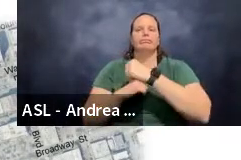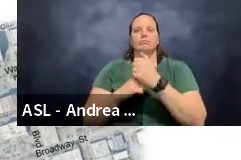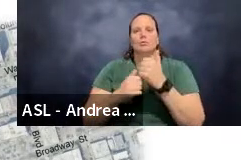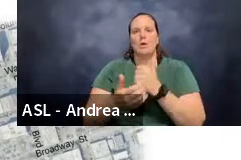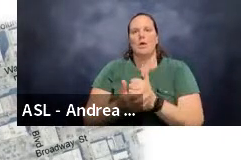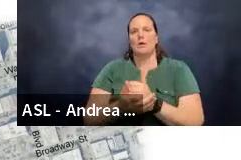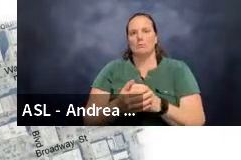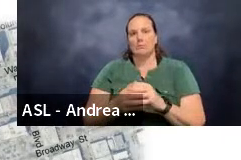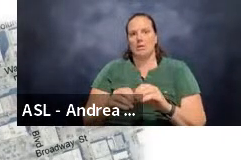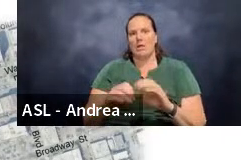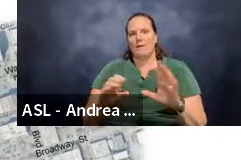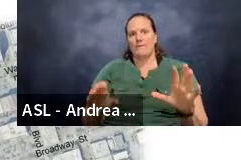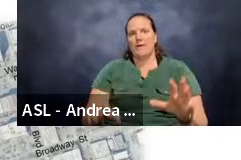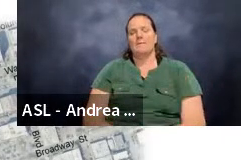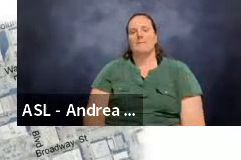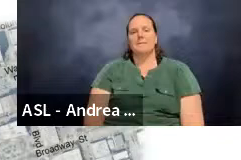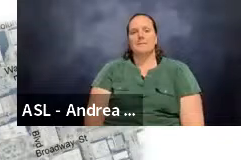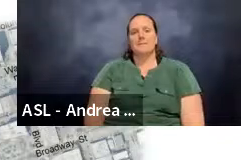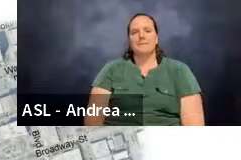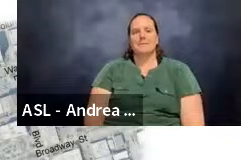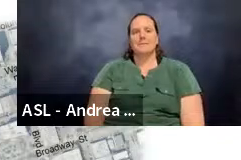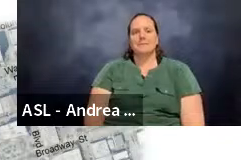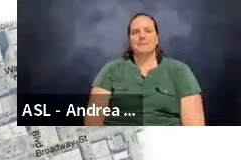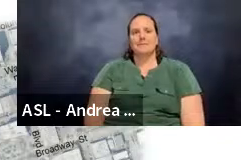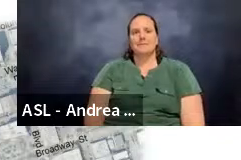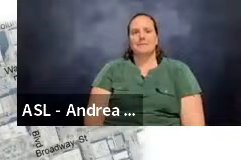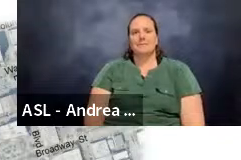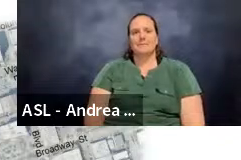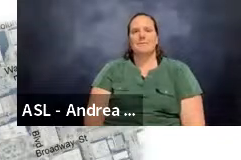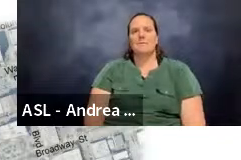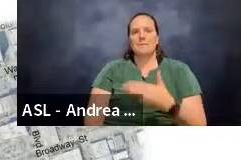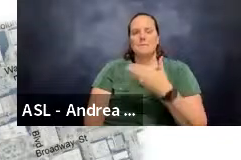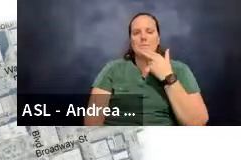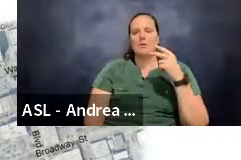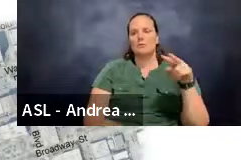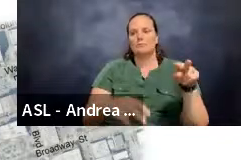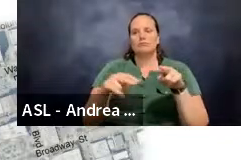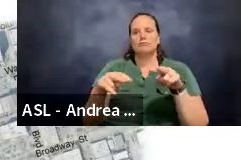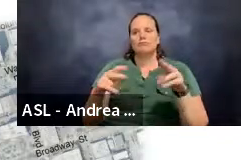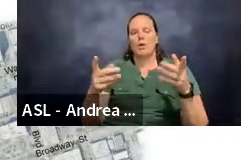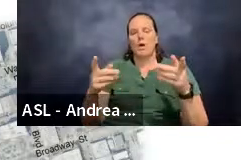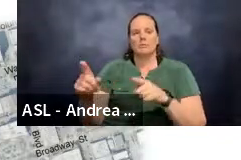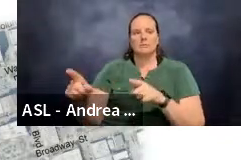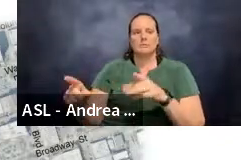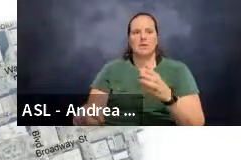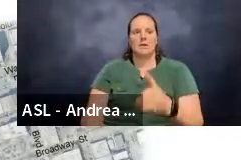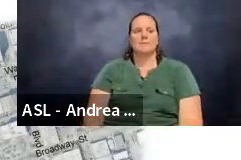simply clarify and allow a better view of what's happening underneath there.